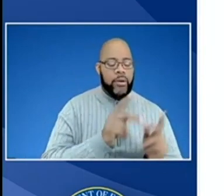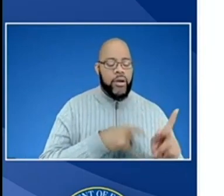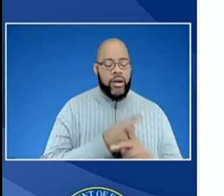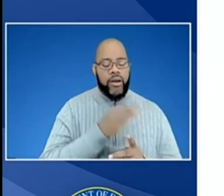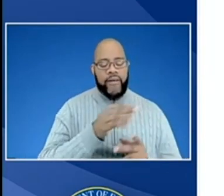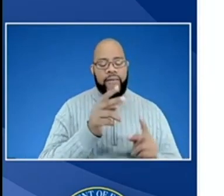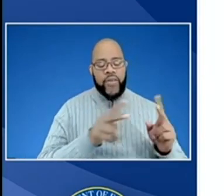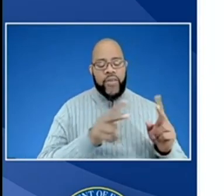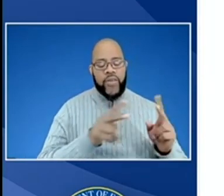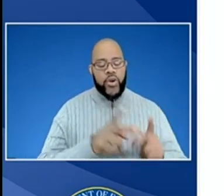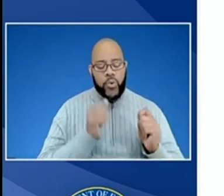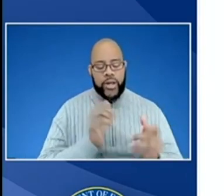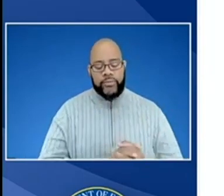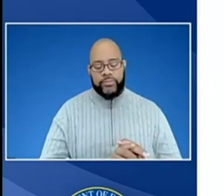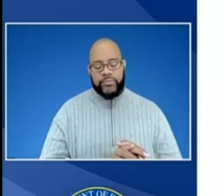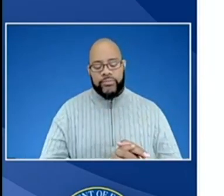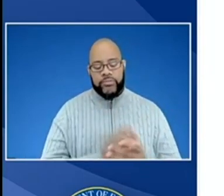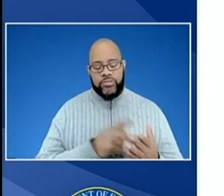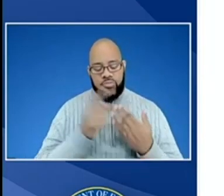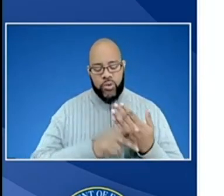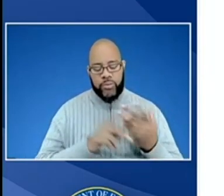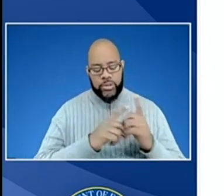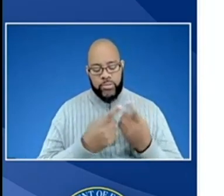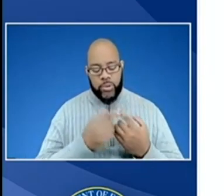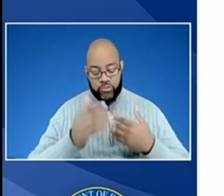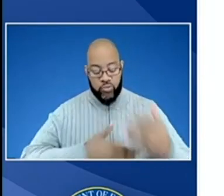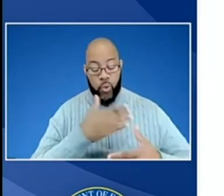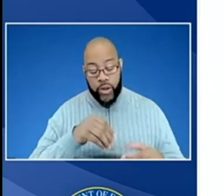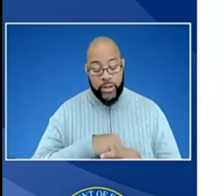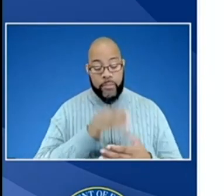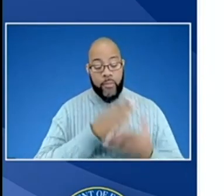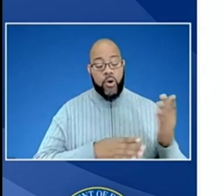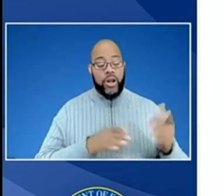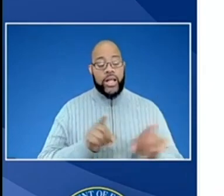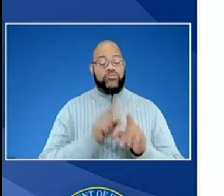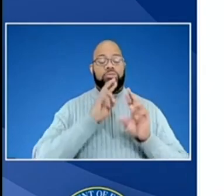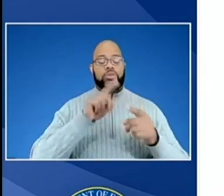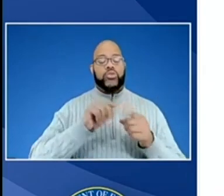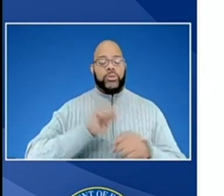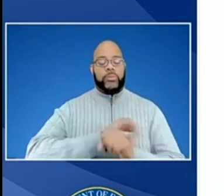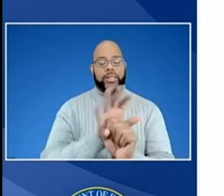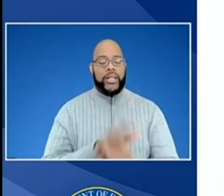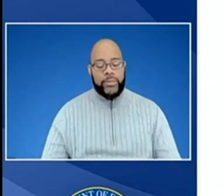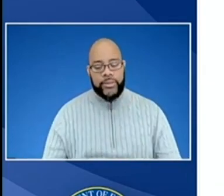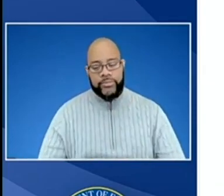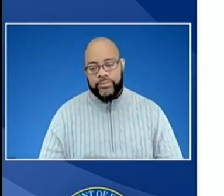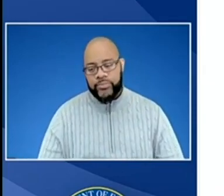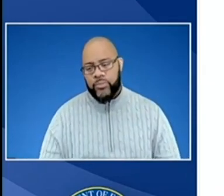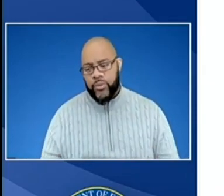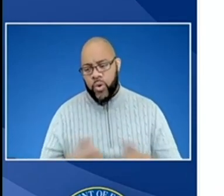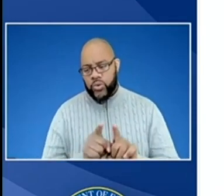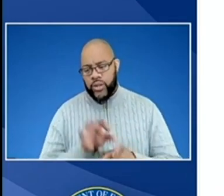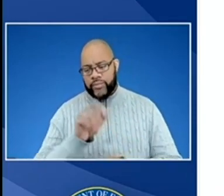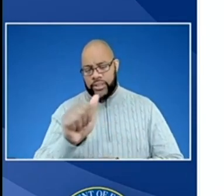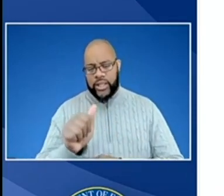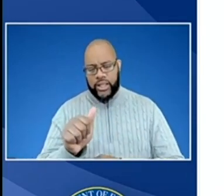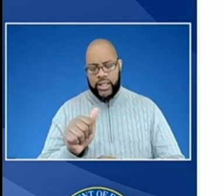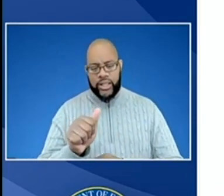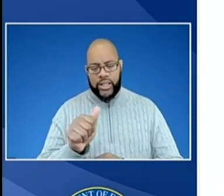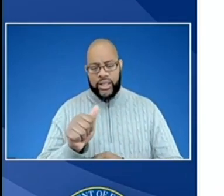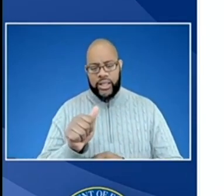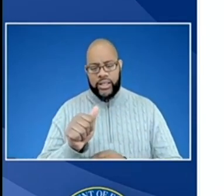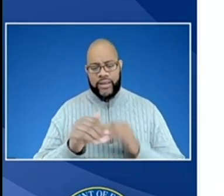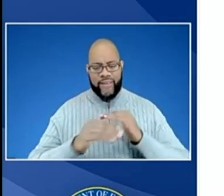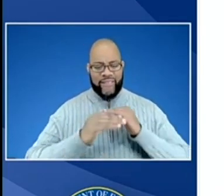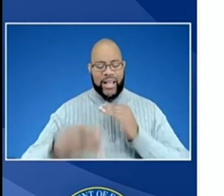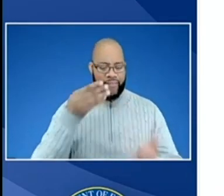very quick initiatives that the department has rolled out in part as a response to the pandemic, as well as FSA being flat funded. I don't think